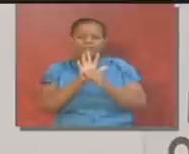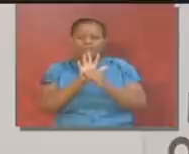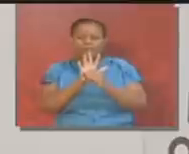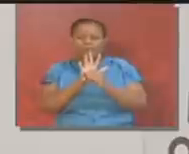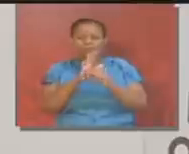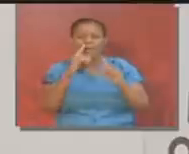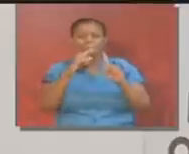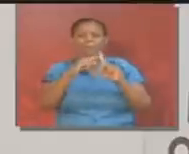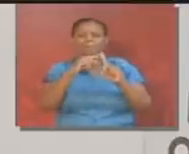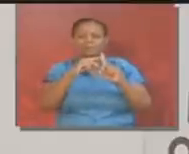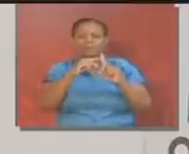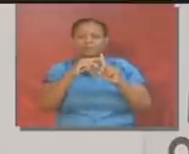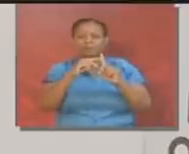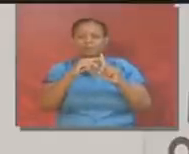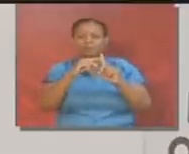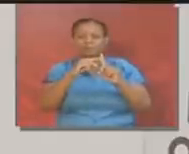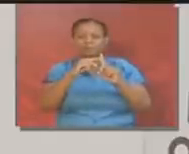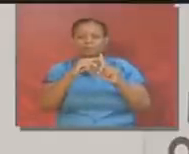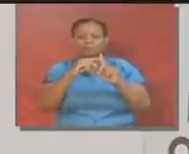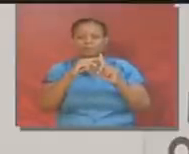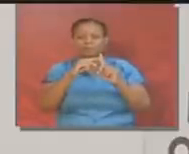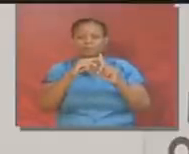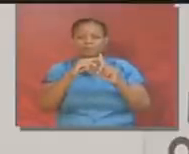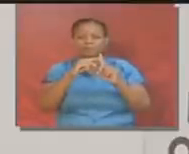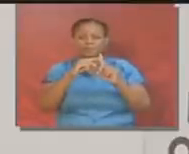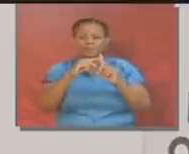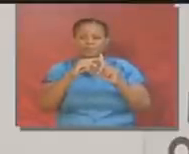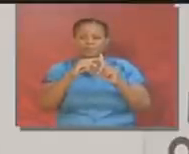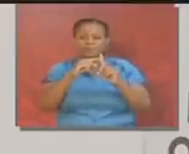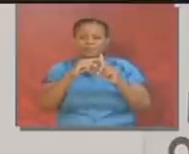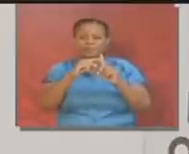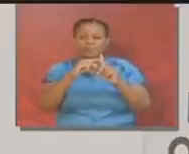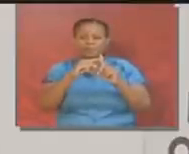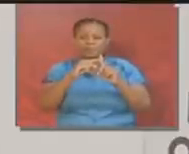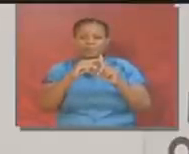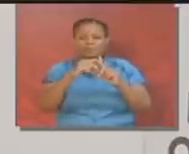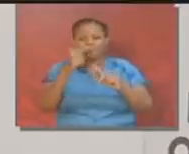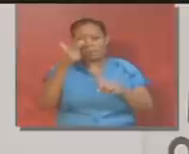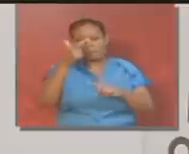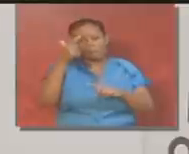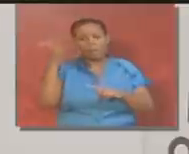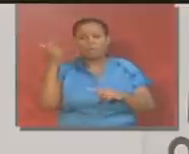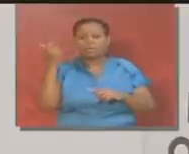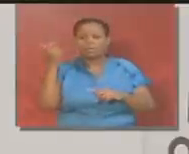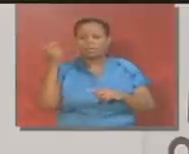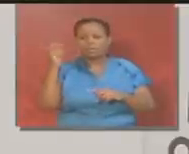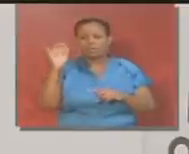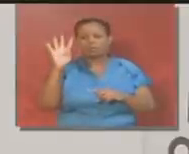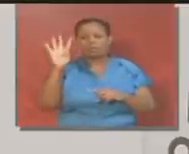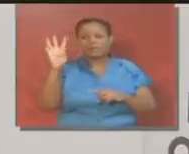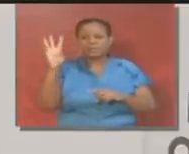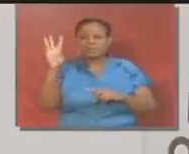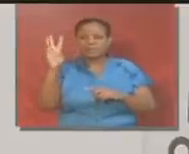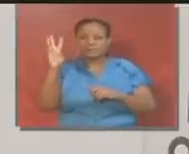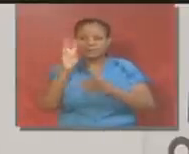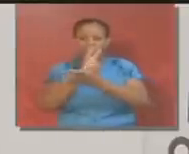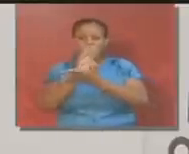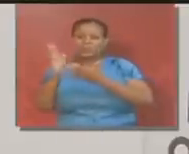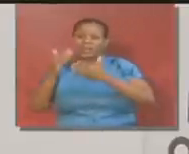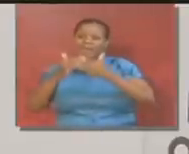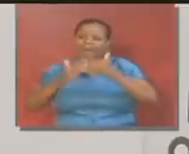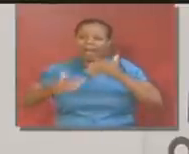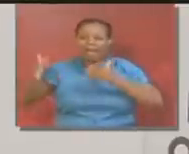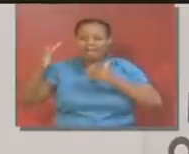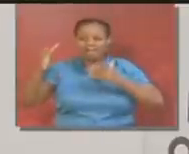was positive. But of course it makes sense because it's only done 4 to 6 weeks after the infective period. And then